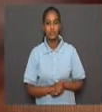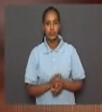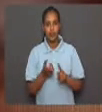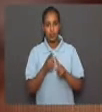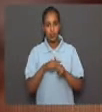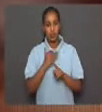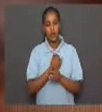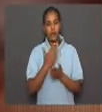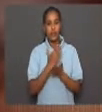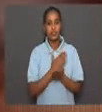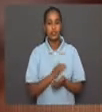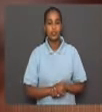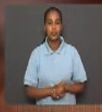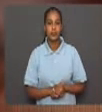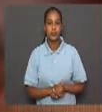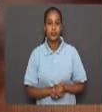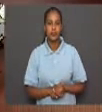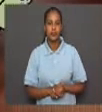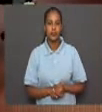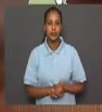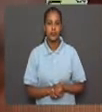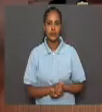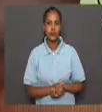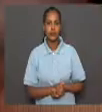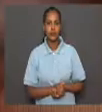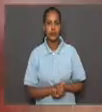Let's get back to our lesson.